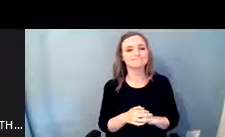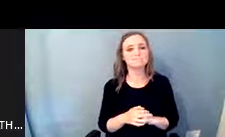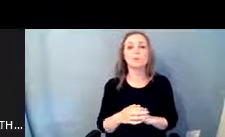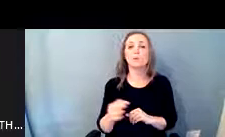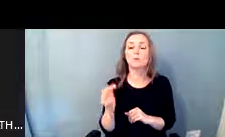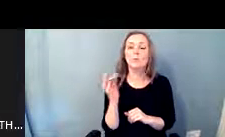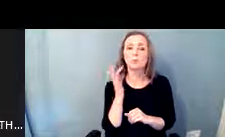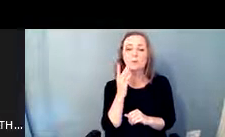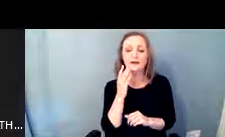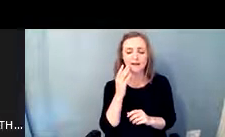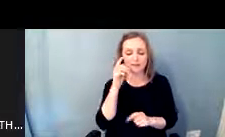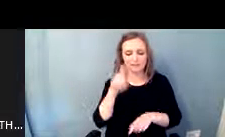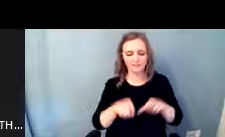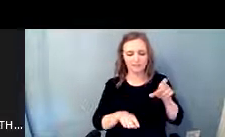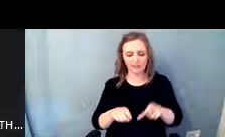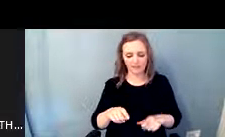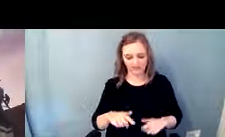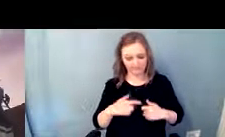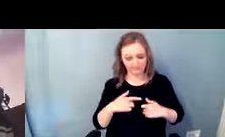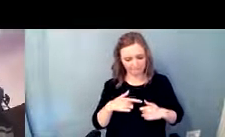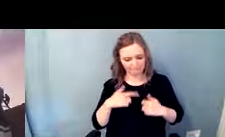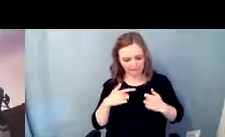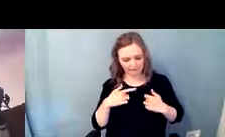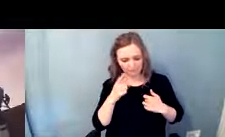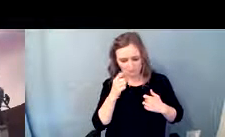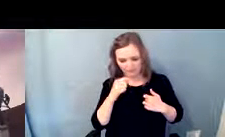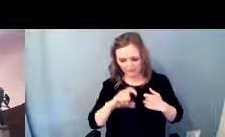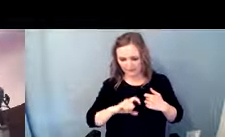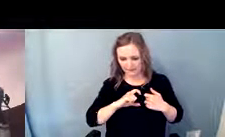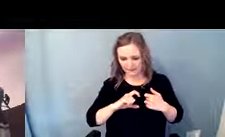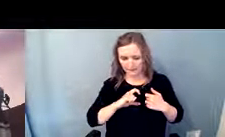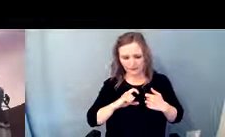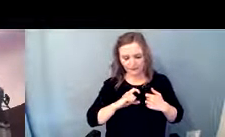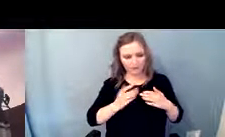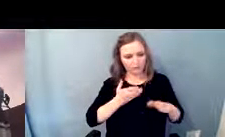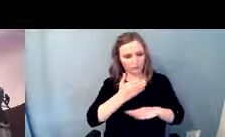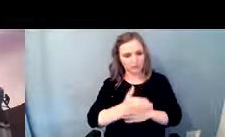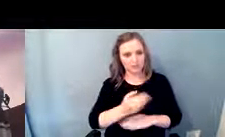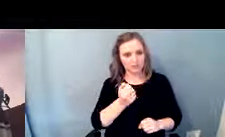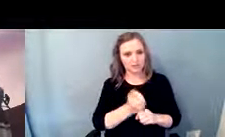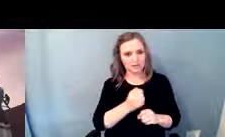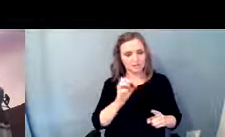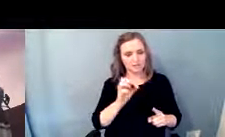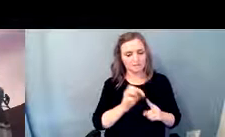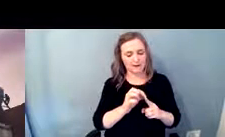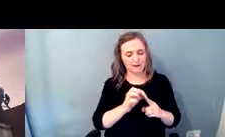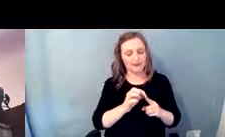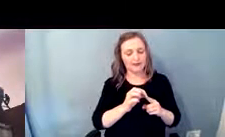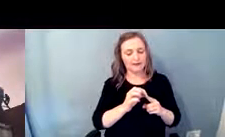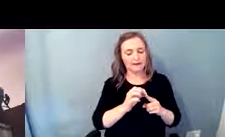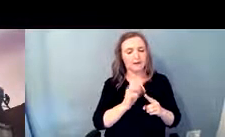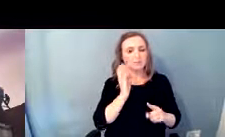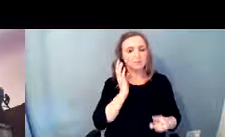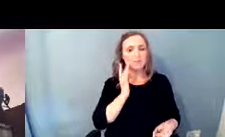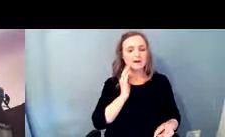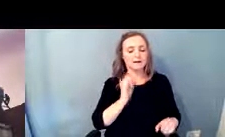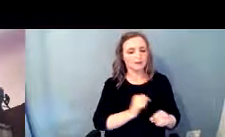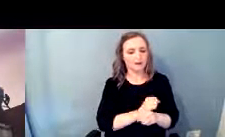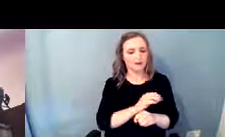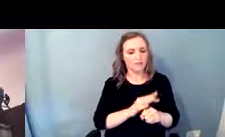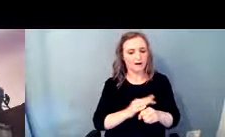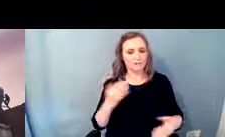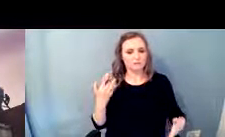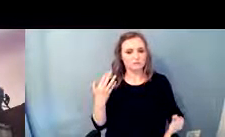referrals of people with possible cancer. If you look at the mountain range at the back in grey, that shows pre-pandemic